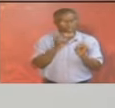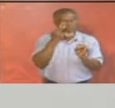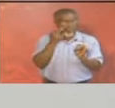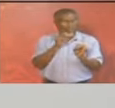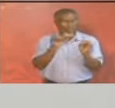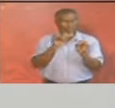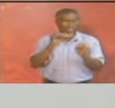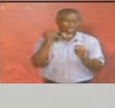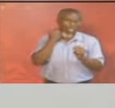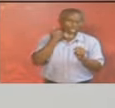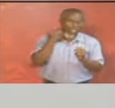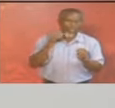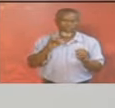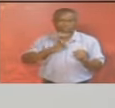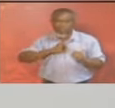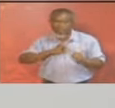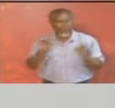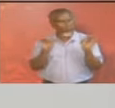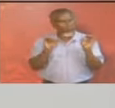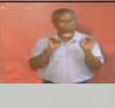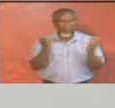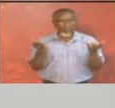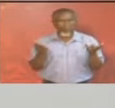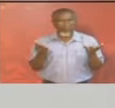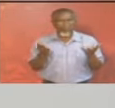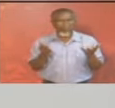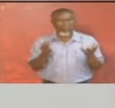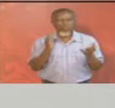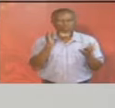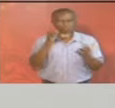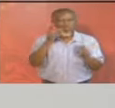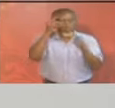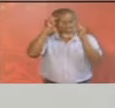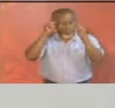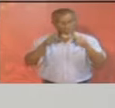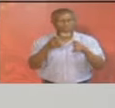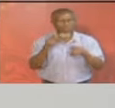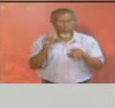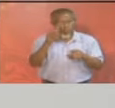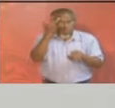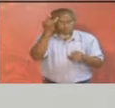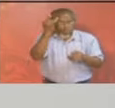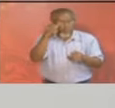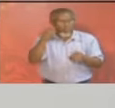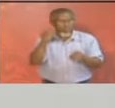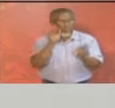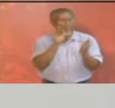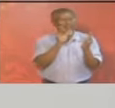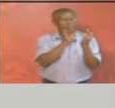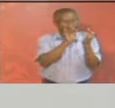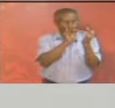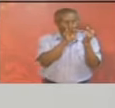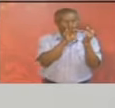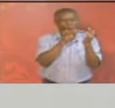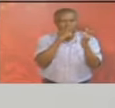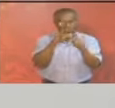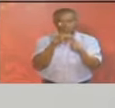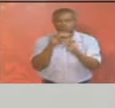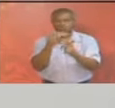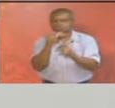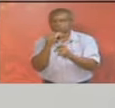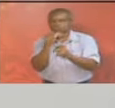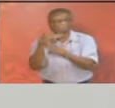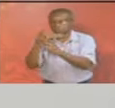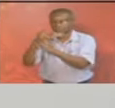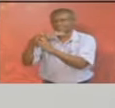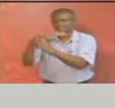few asymptomatics in that way. It is really around half and half, sometimes a little more, but our contact tracing is what allows us